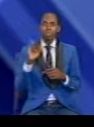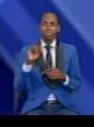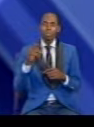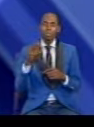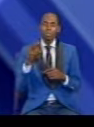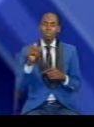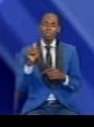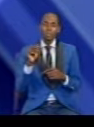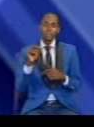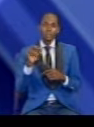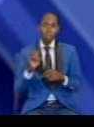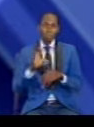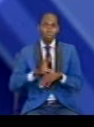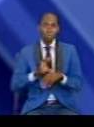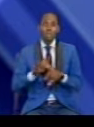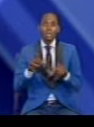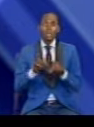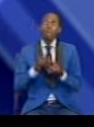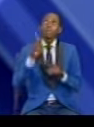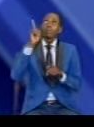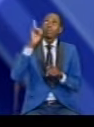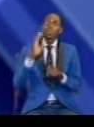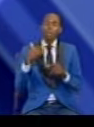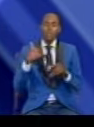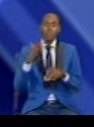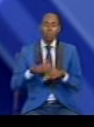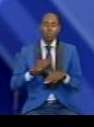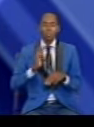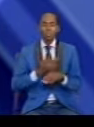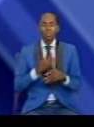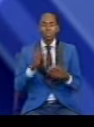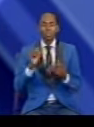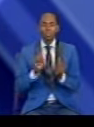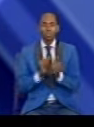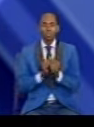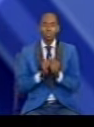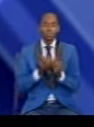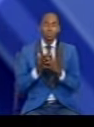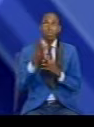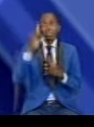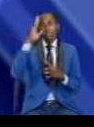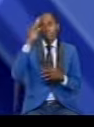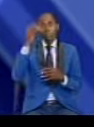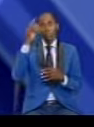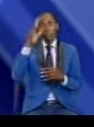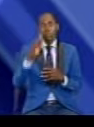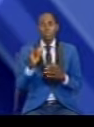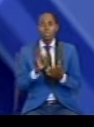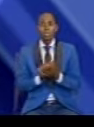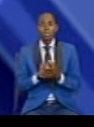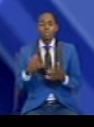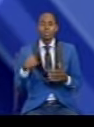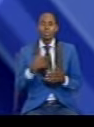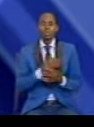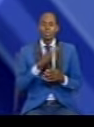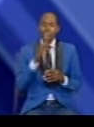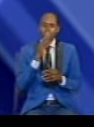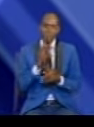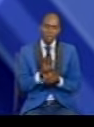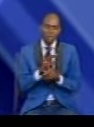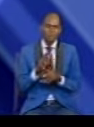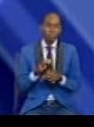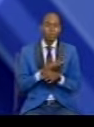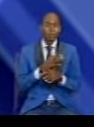this night, that we should beware. We should be careful. Let him that thinketh he standeth take